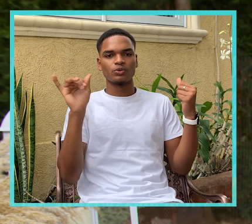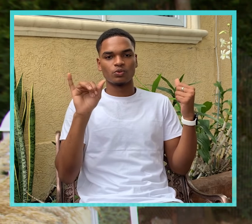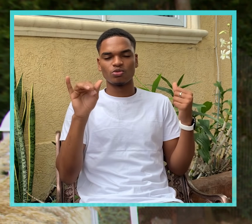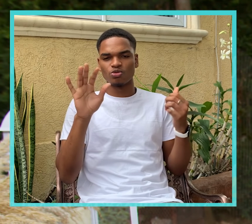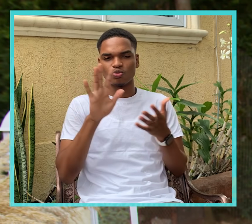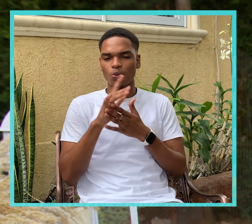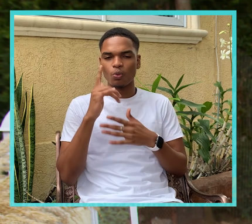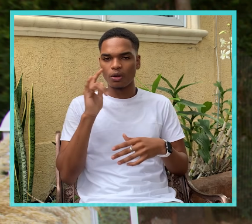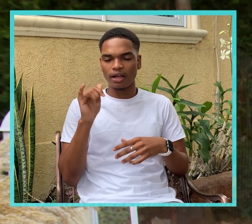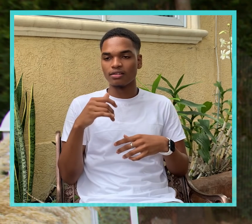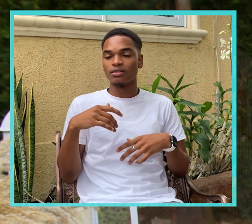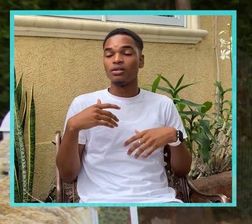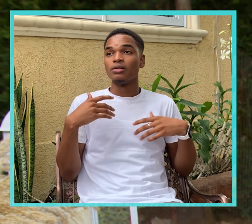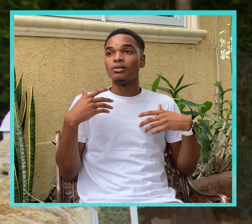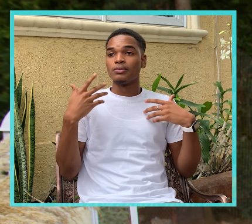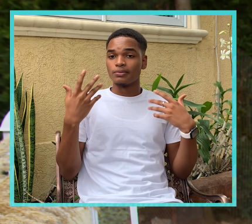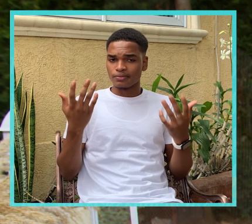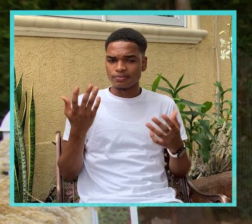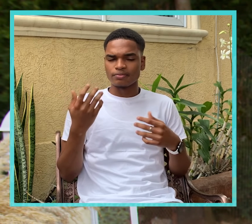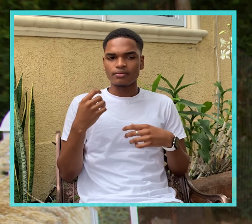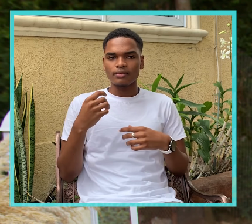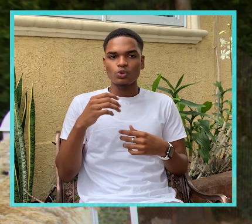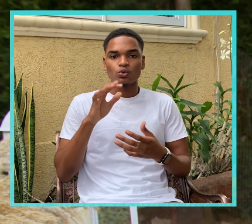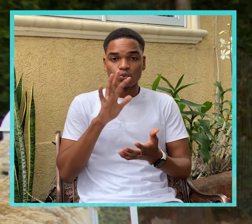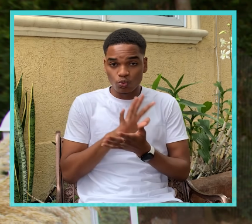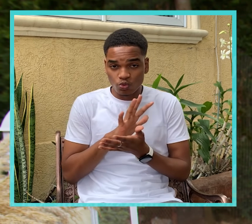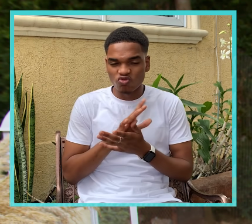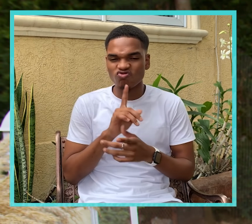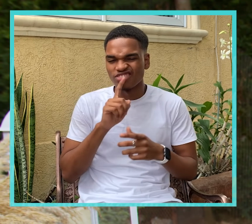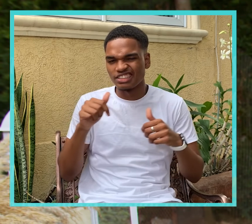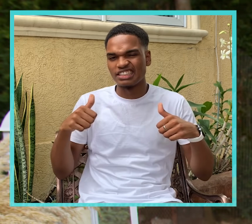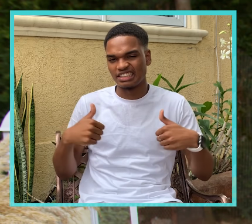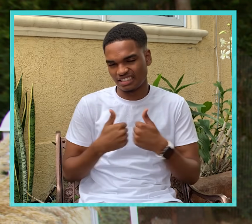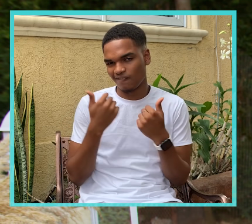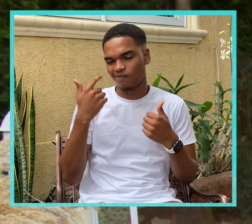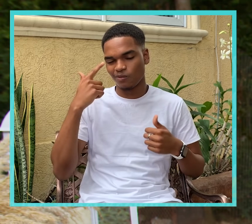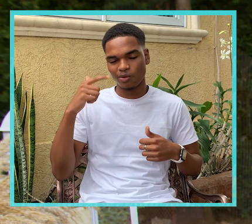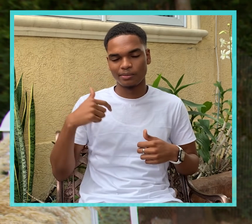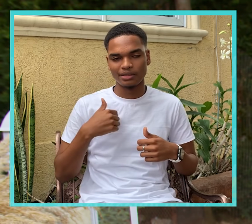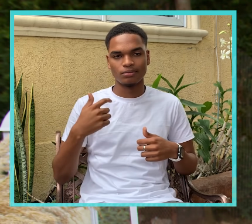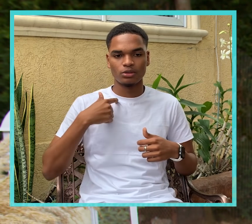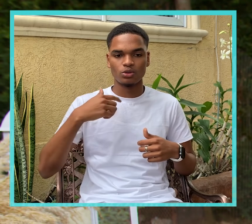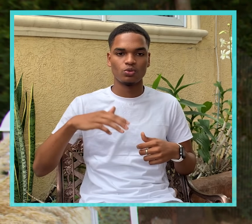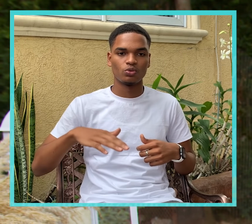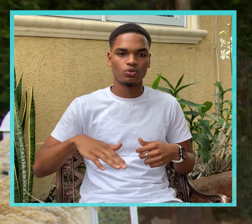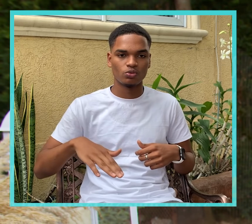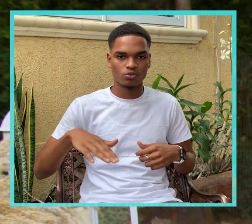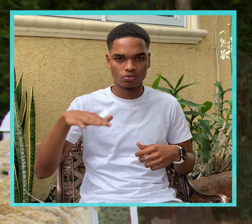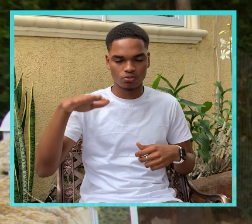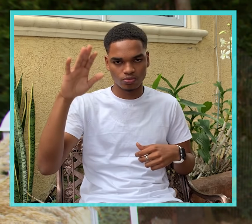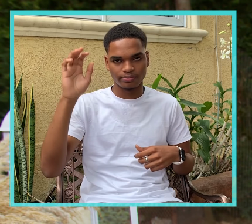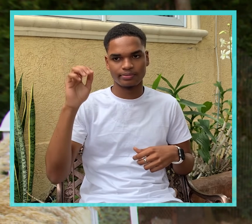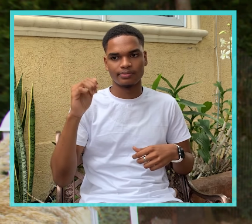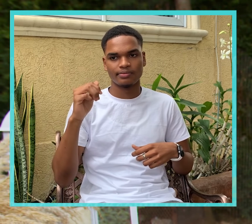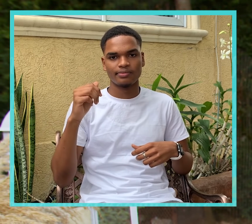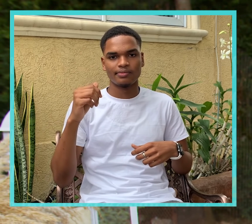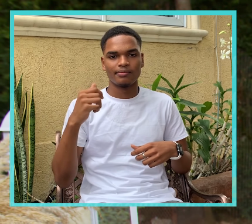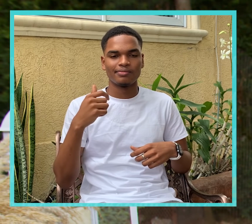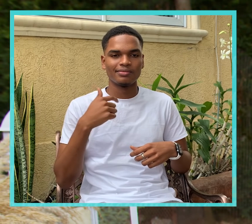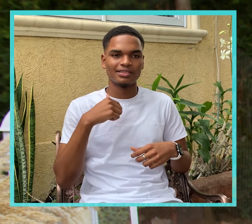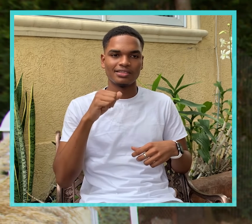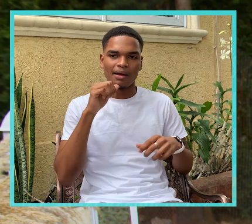So, um, definitely, um, so school was challenging for me. Yeah. Um, I grew up in a visual world. Um, I'm